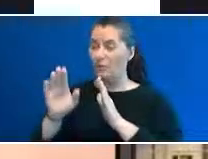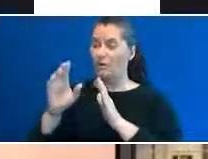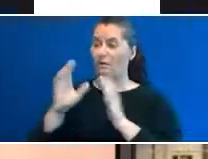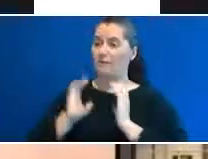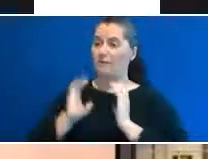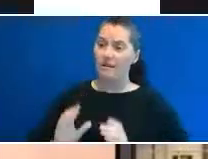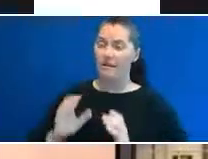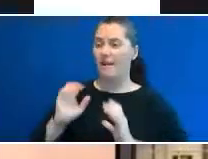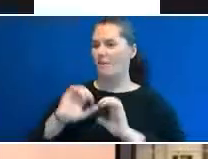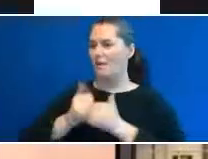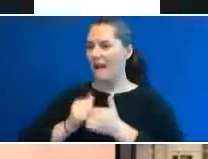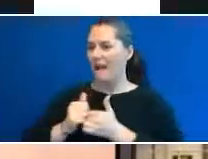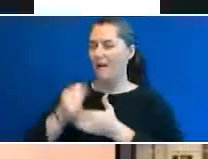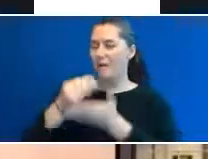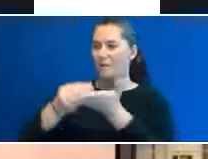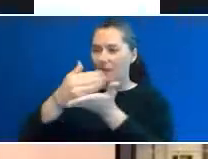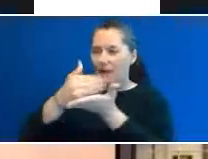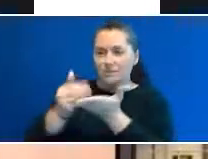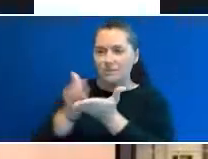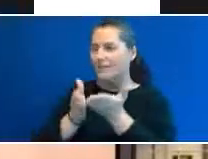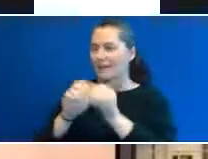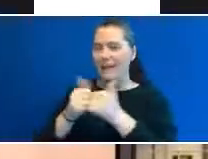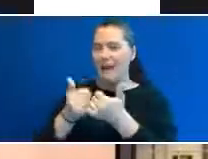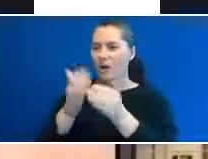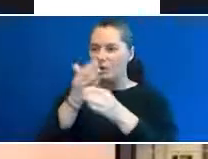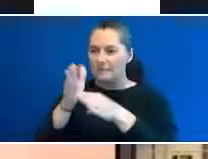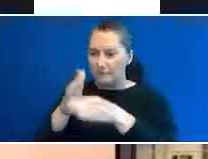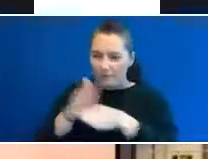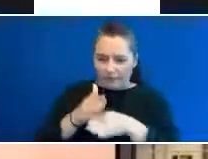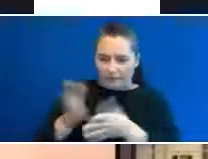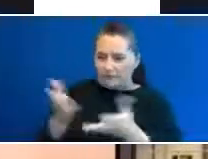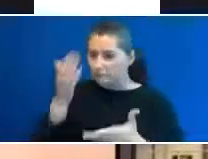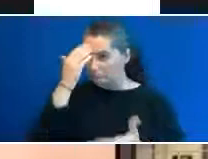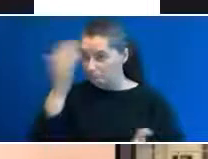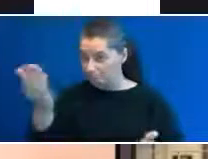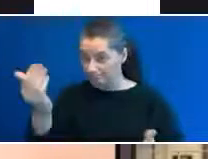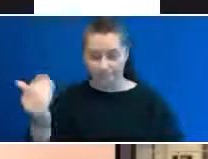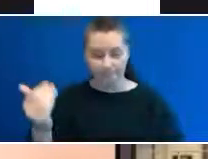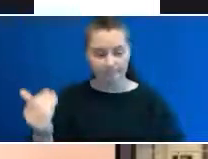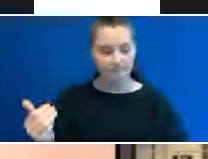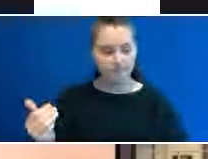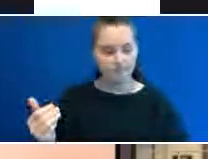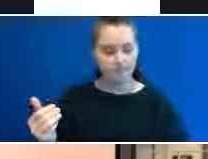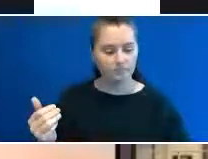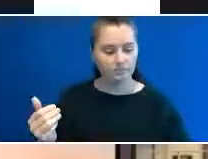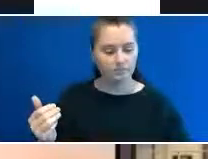budget and how they're currently splitting that up on their cards.